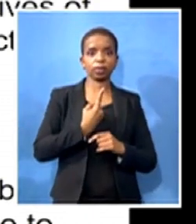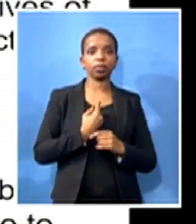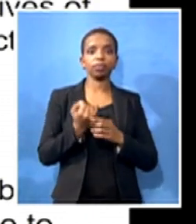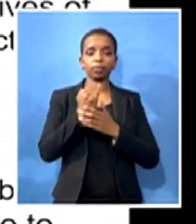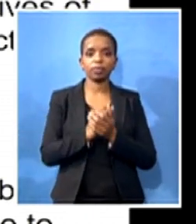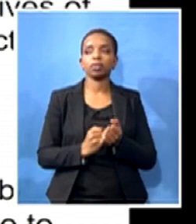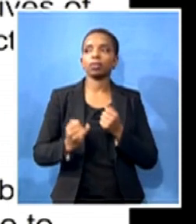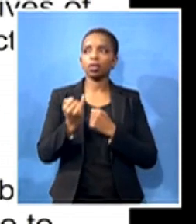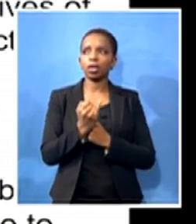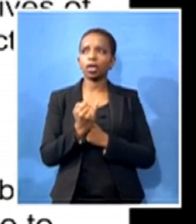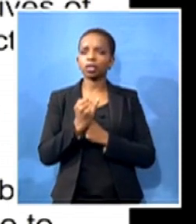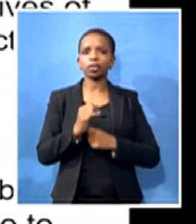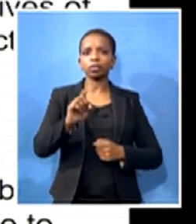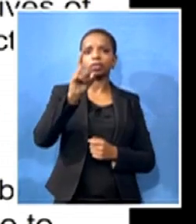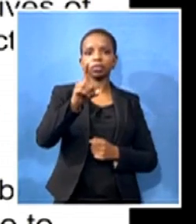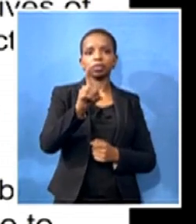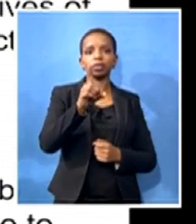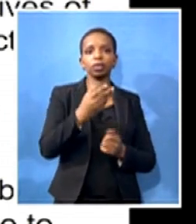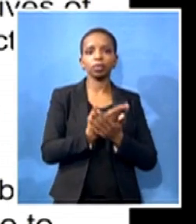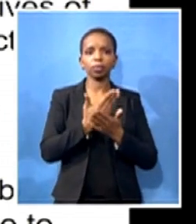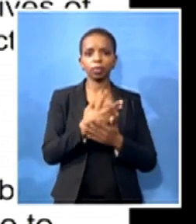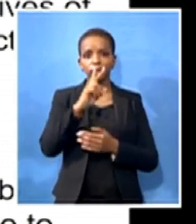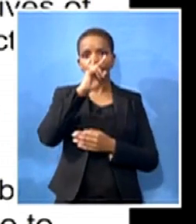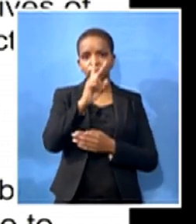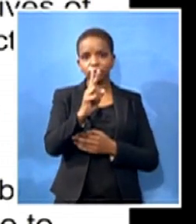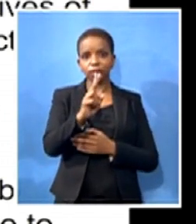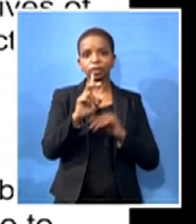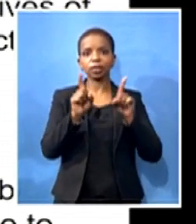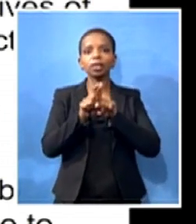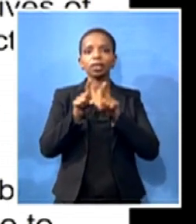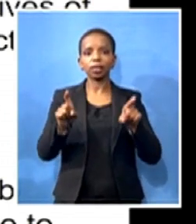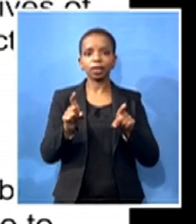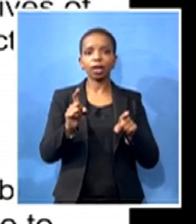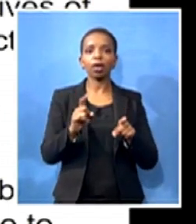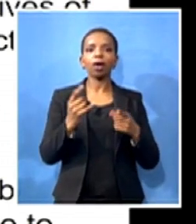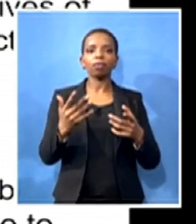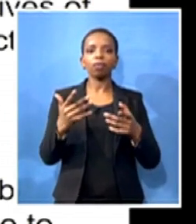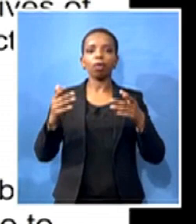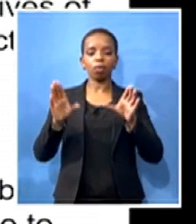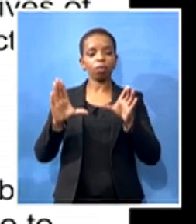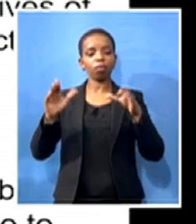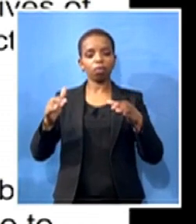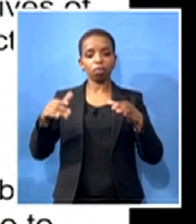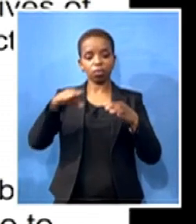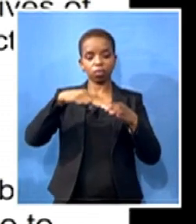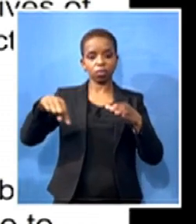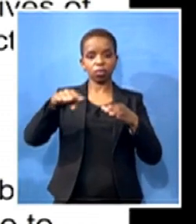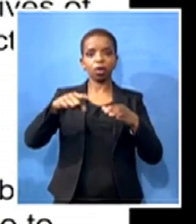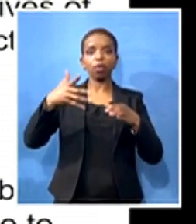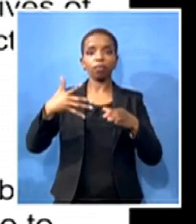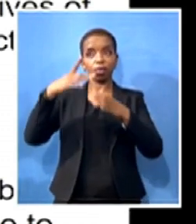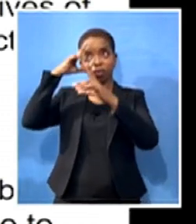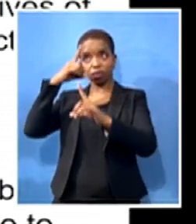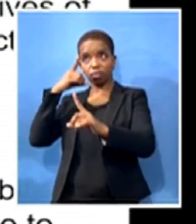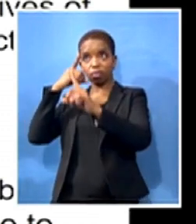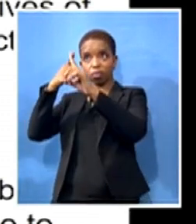look at core principles of collective action for the common good. And that is why we can see that